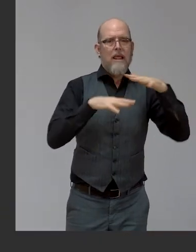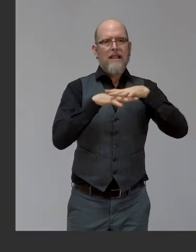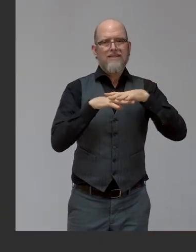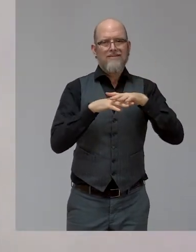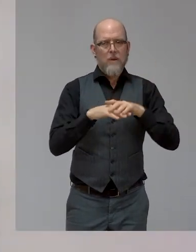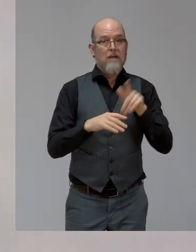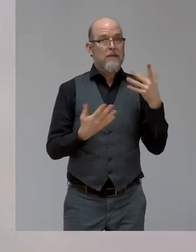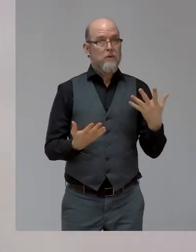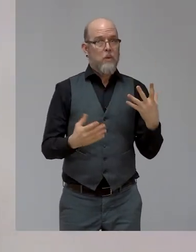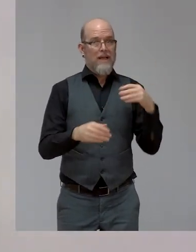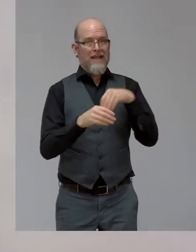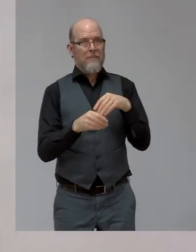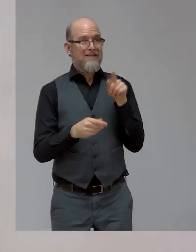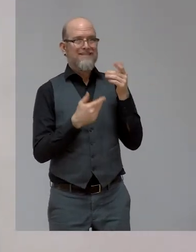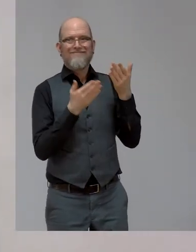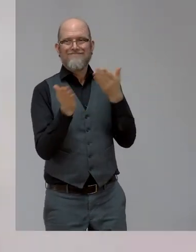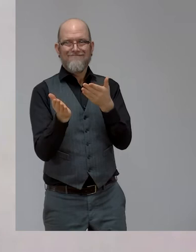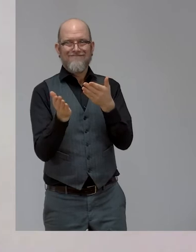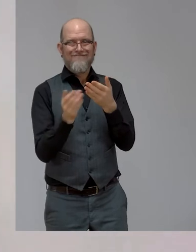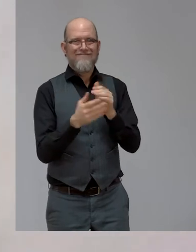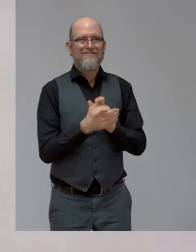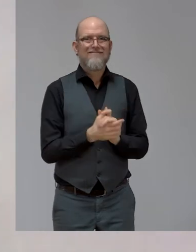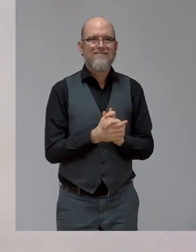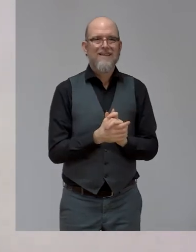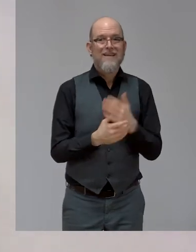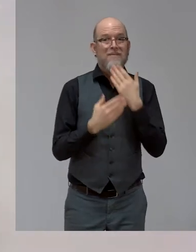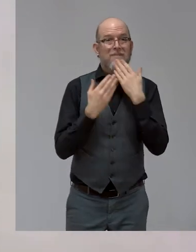Thank you for inviting me. Thank you.